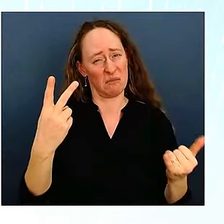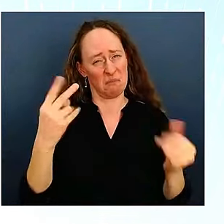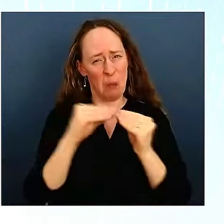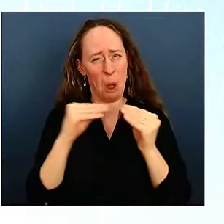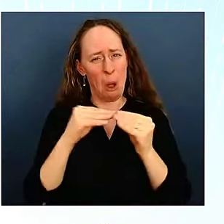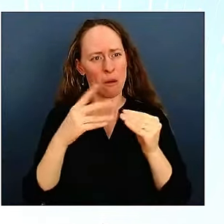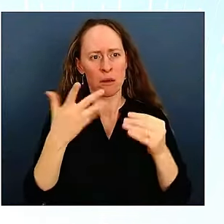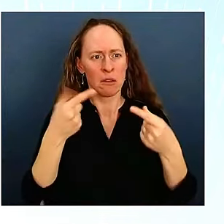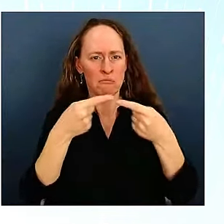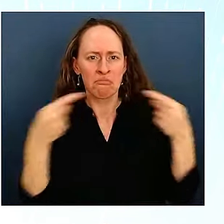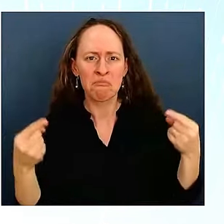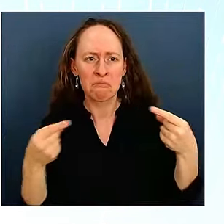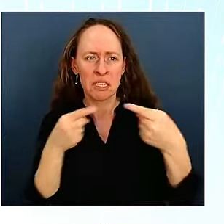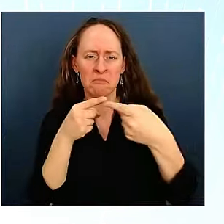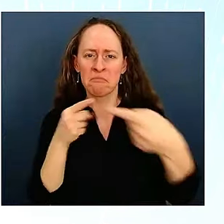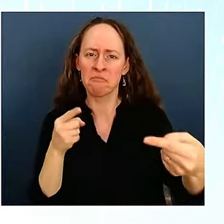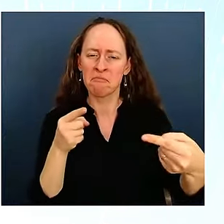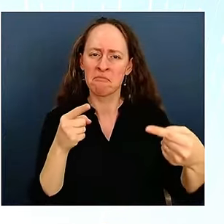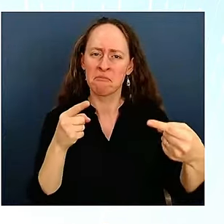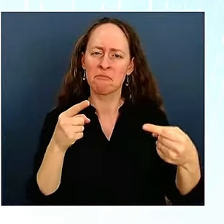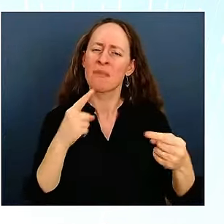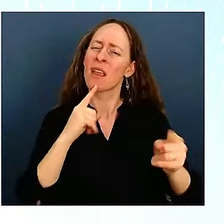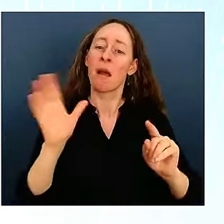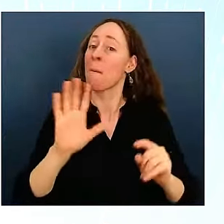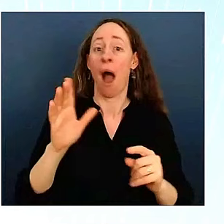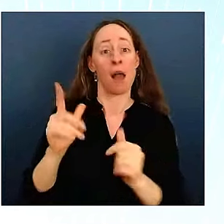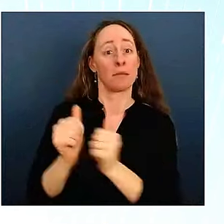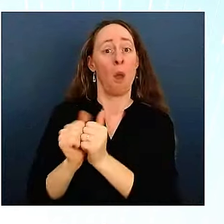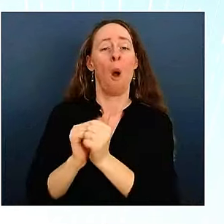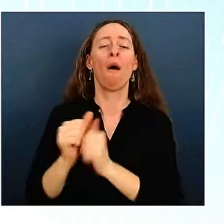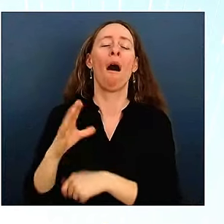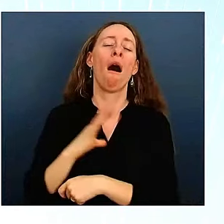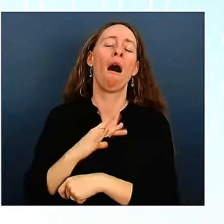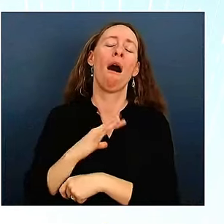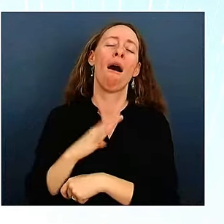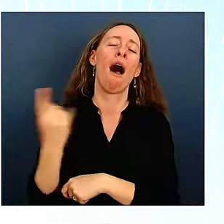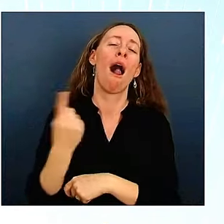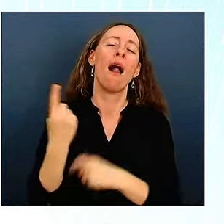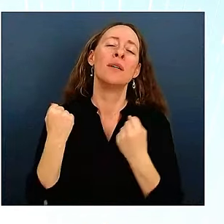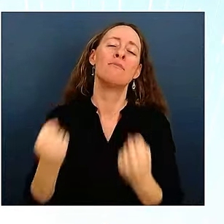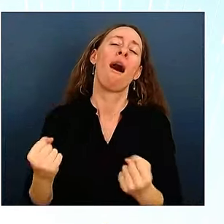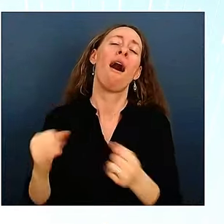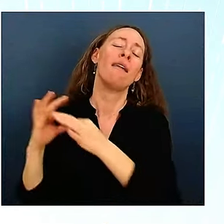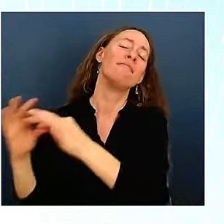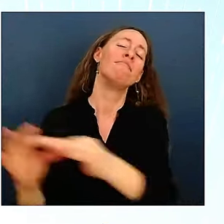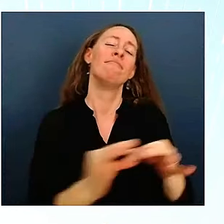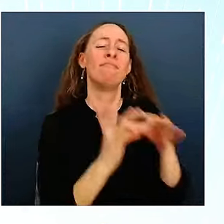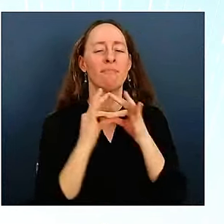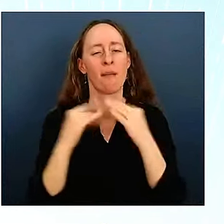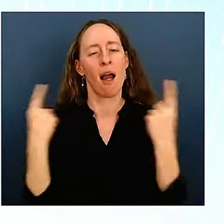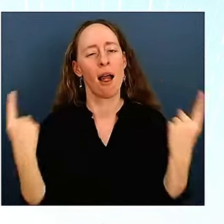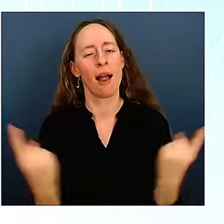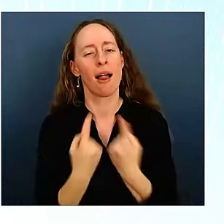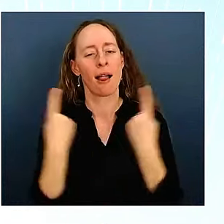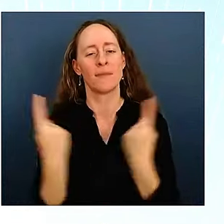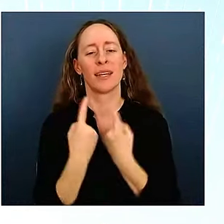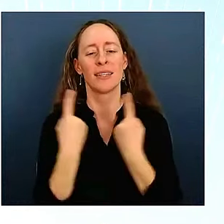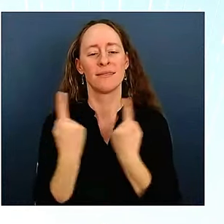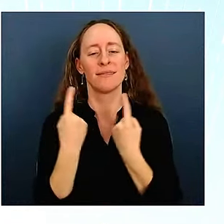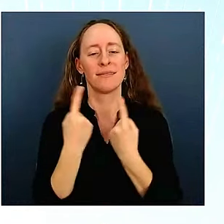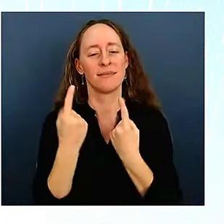brings people and our country together. And that's what you all do each and every day. You inspire